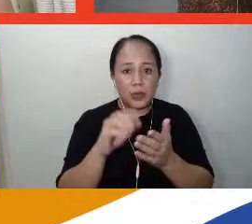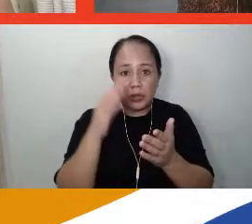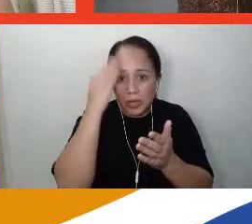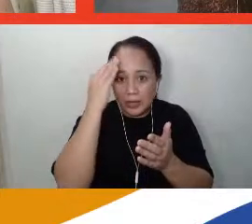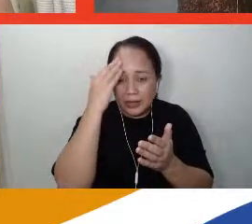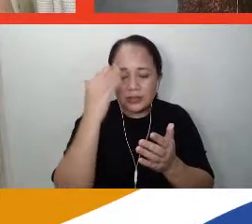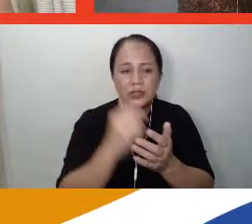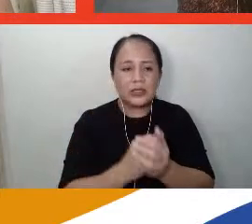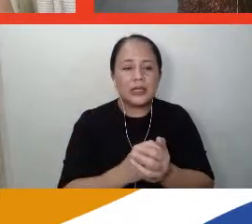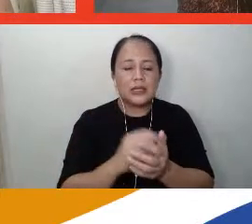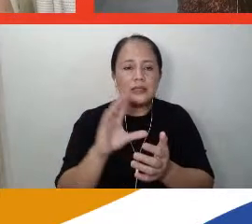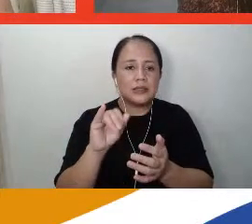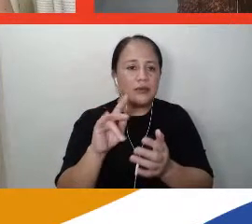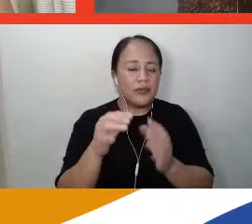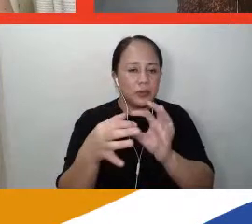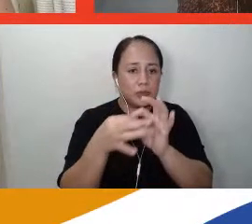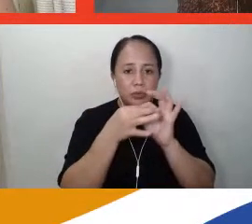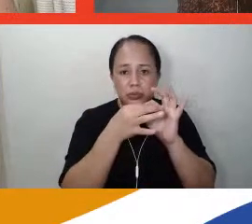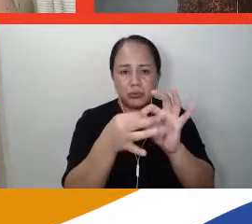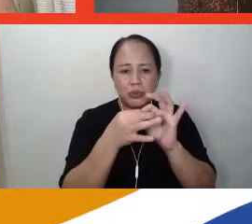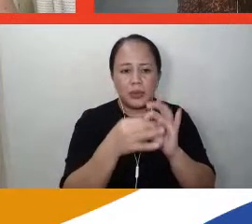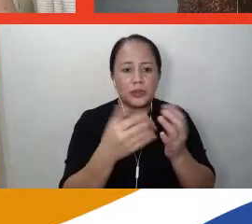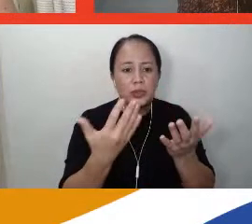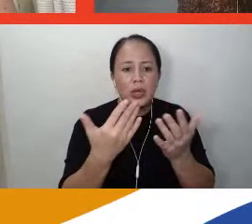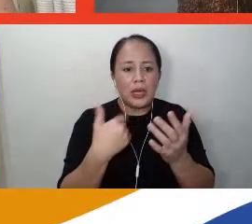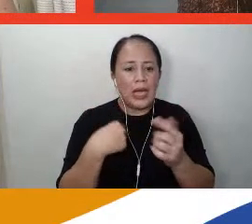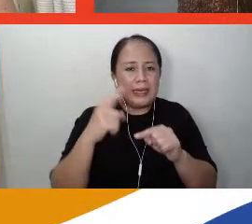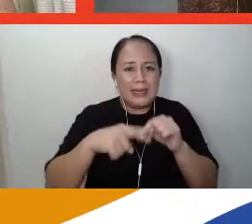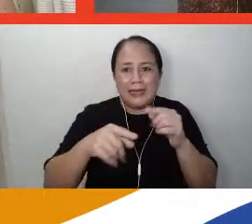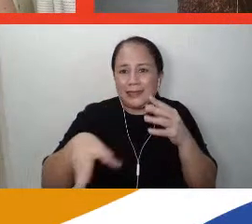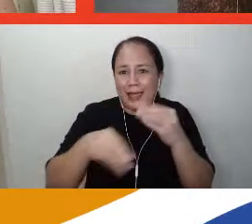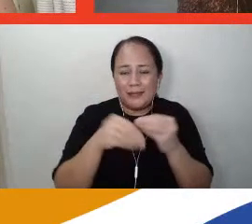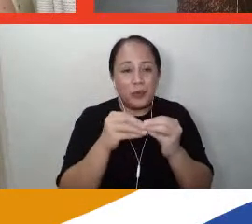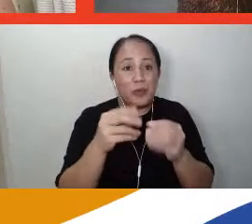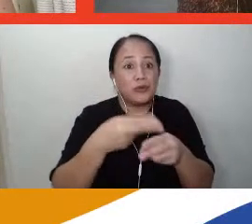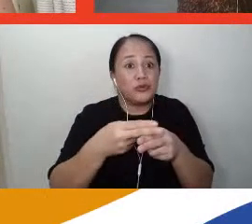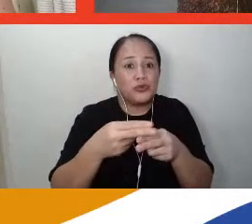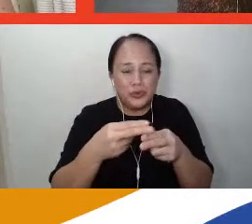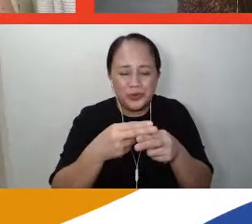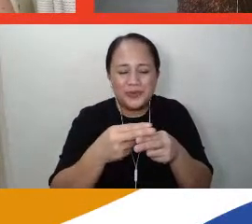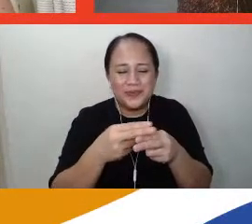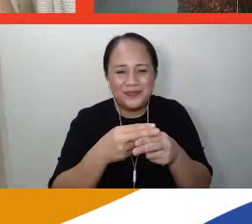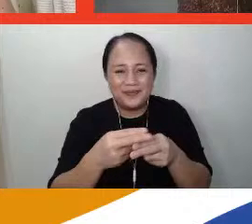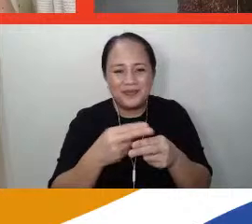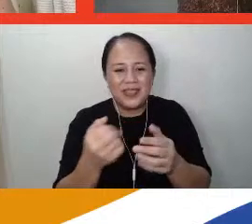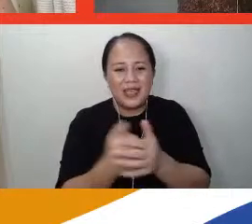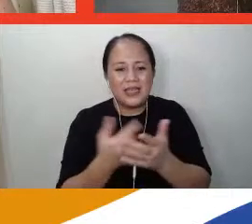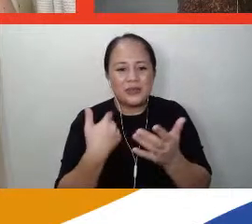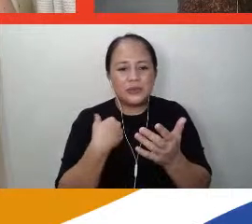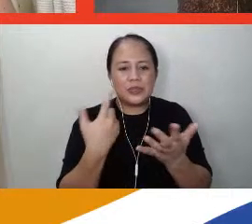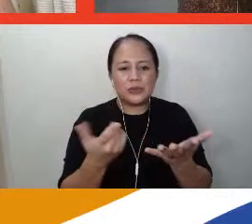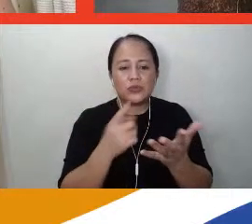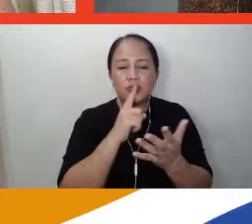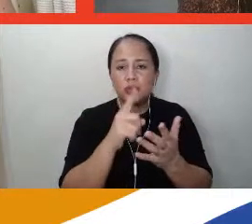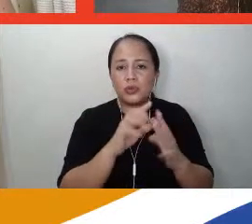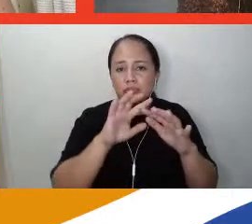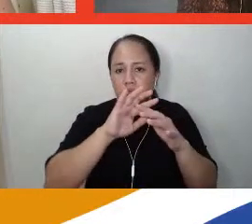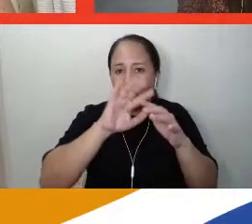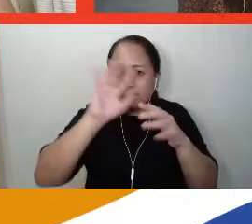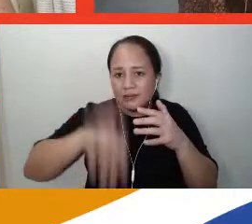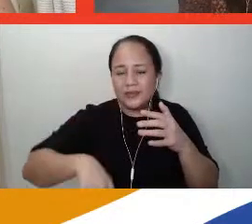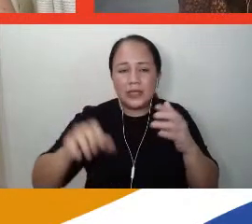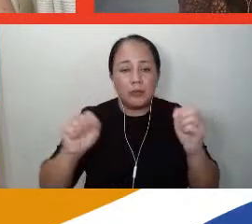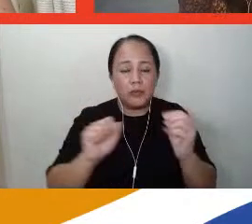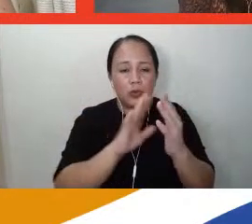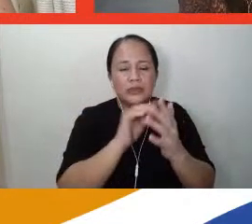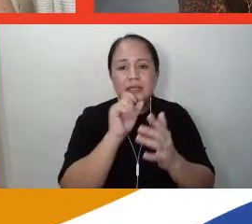civic engagement kind of campaign that's coming up. I can't say too much, but it's coming out soon. And so it's a real holistic approach. It's